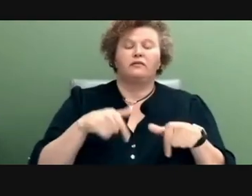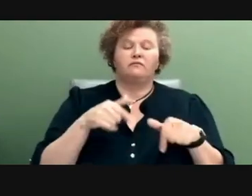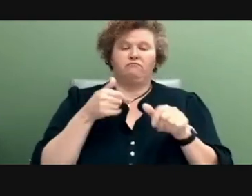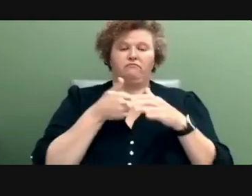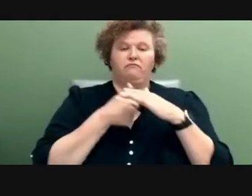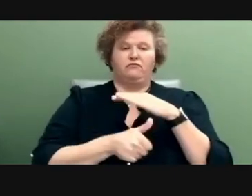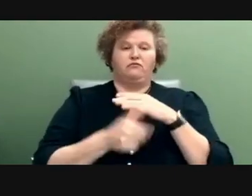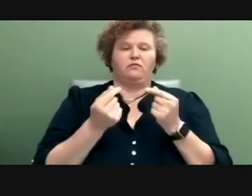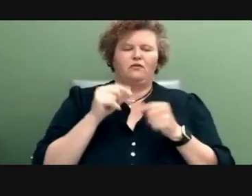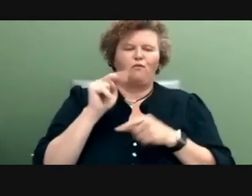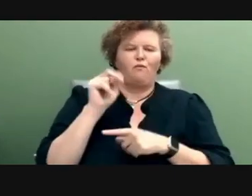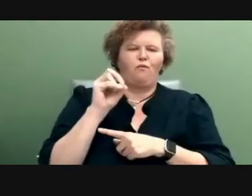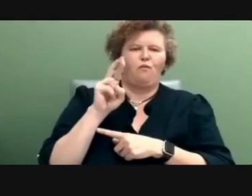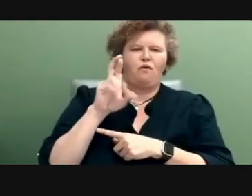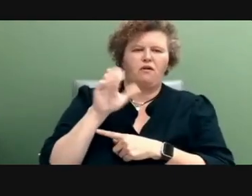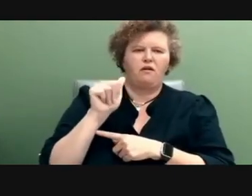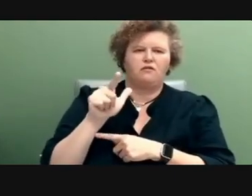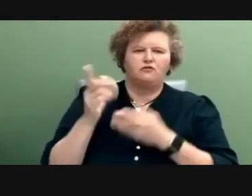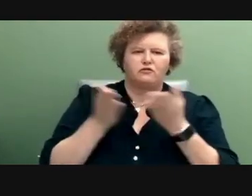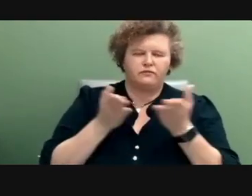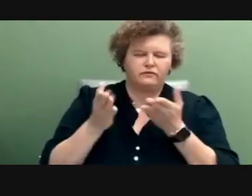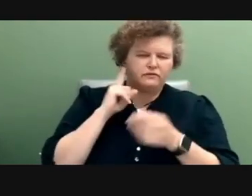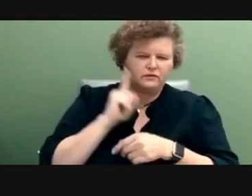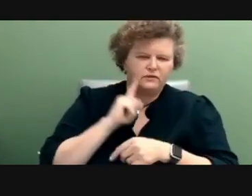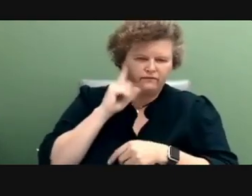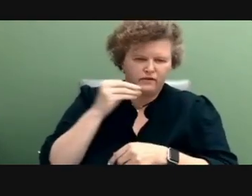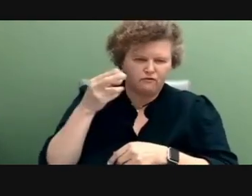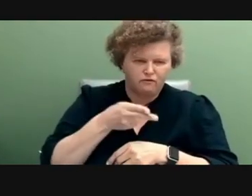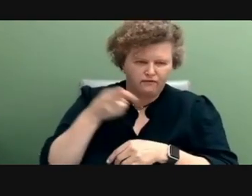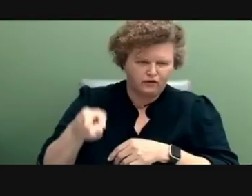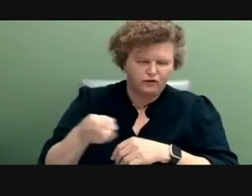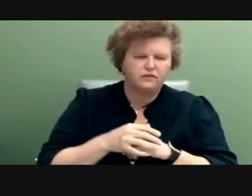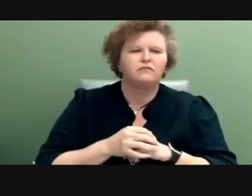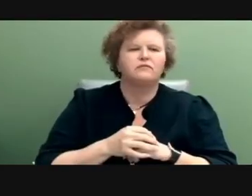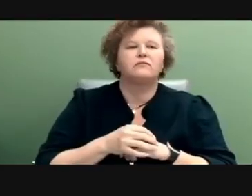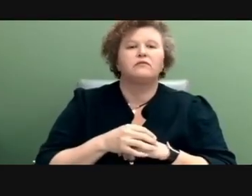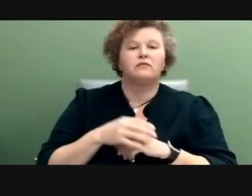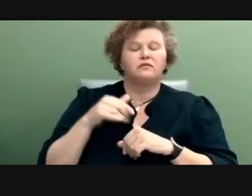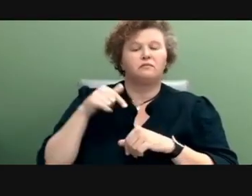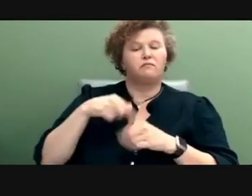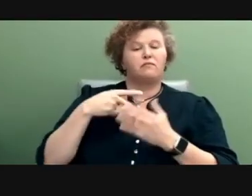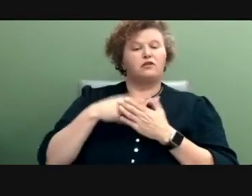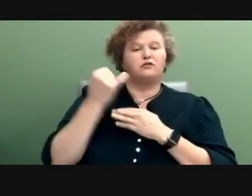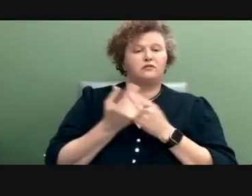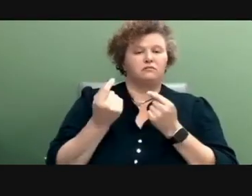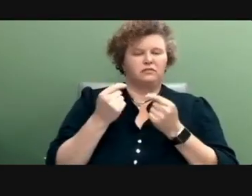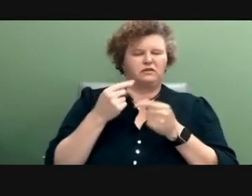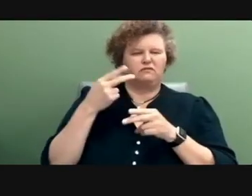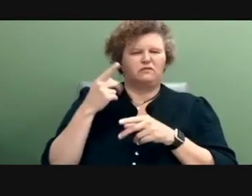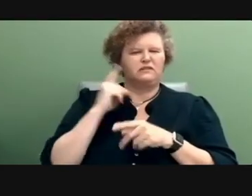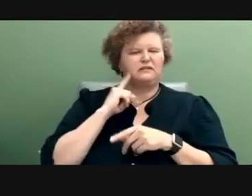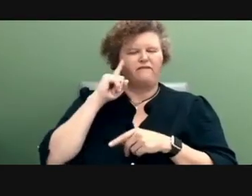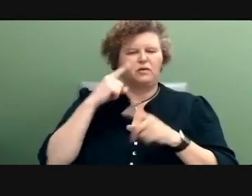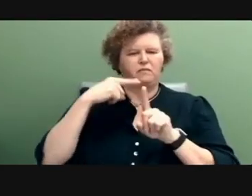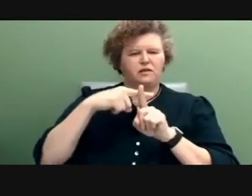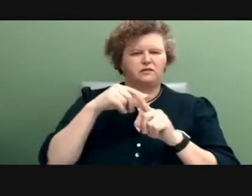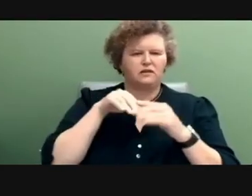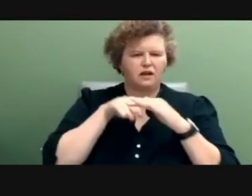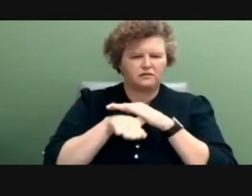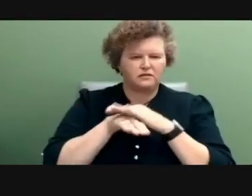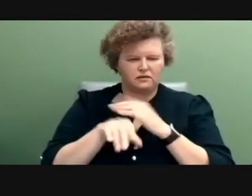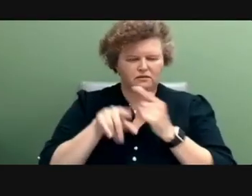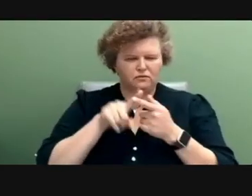webinar. This is being presented by NorCal Services for the Deaf and Hard of